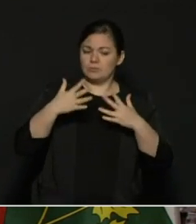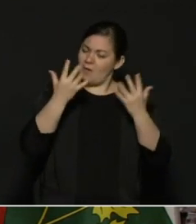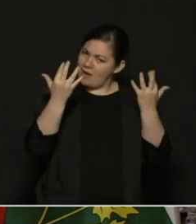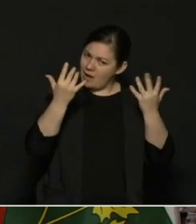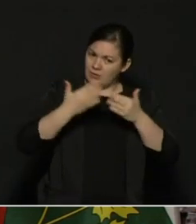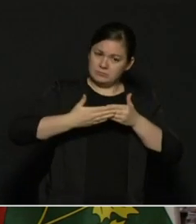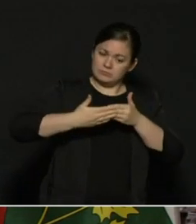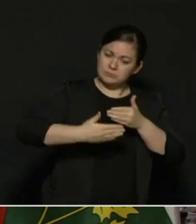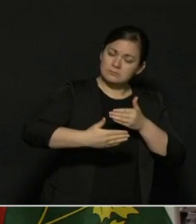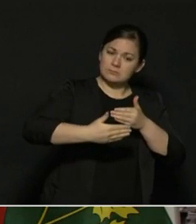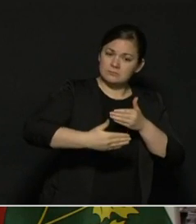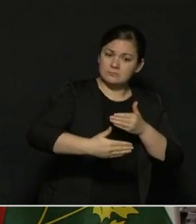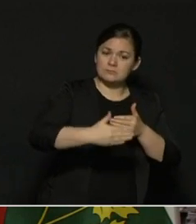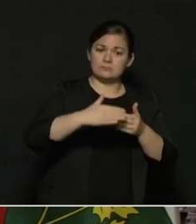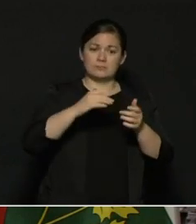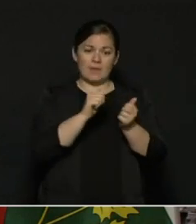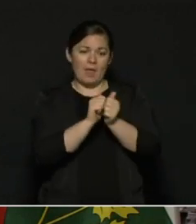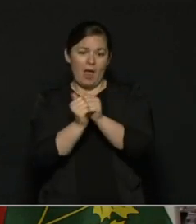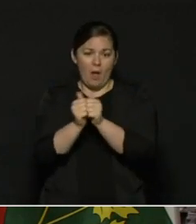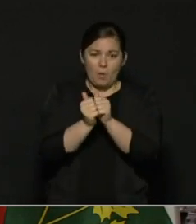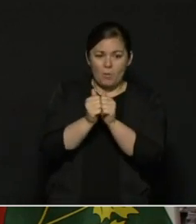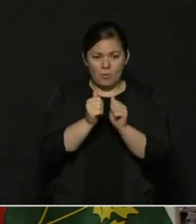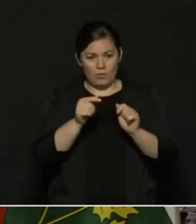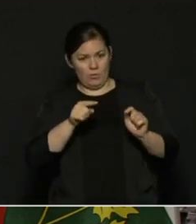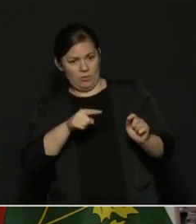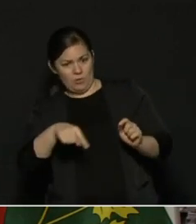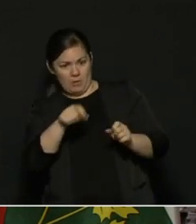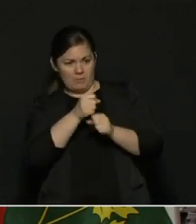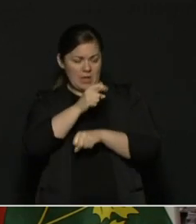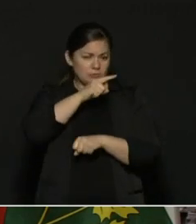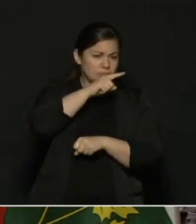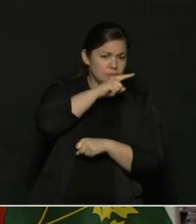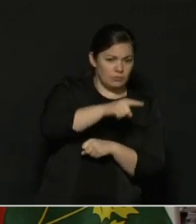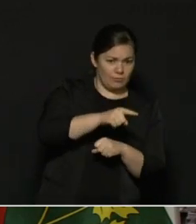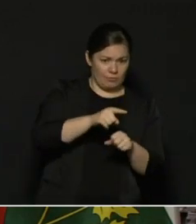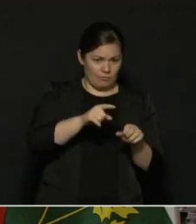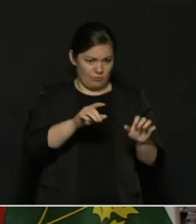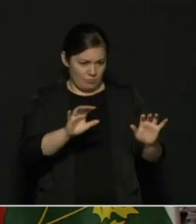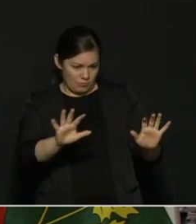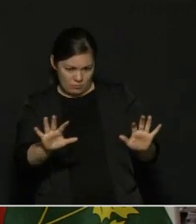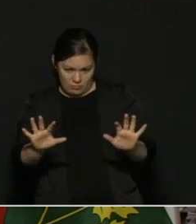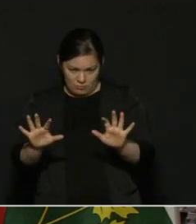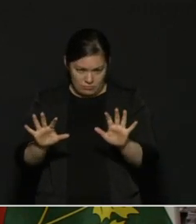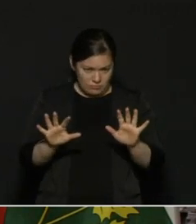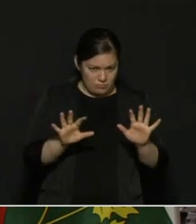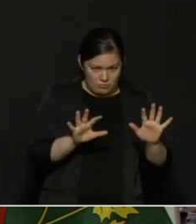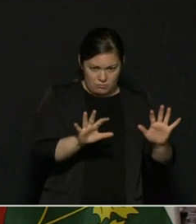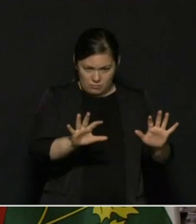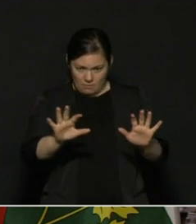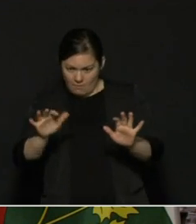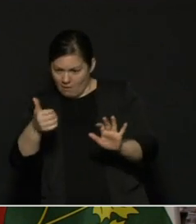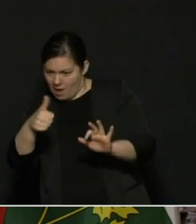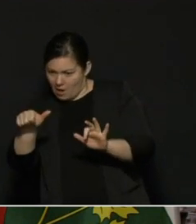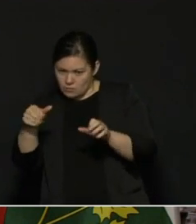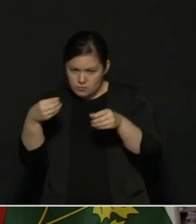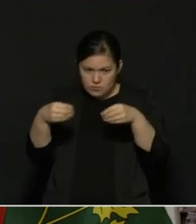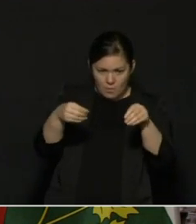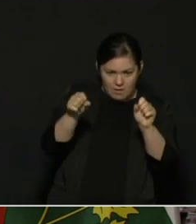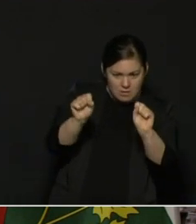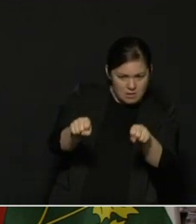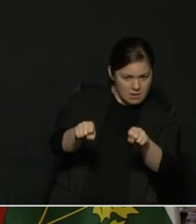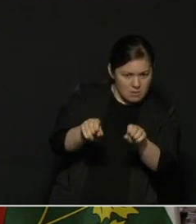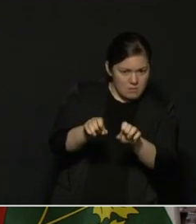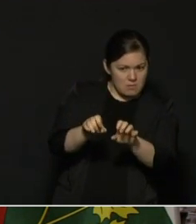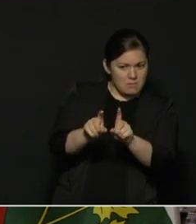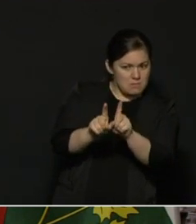we work within the current constraints of the distancing and look at some other facilities to see